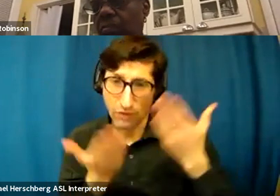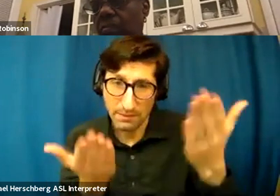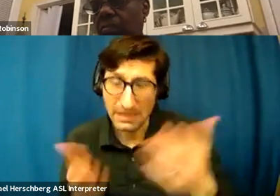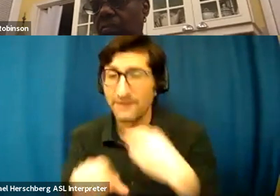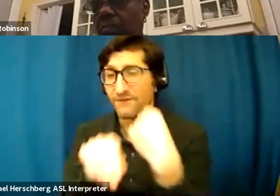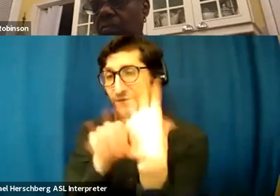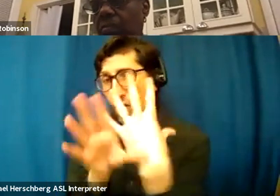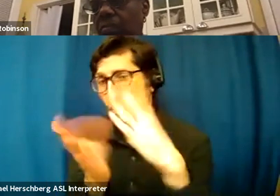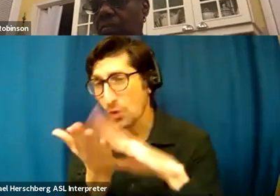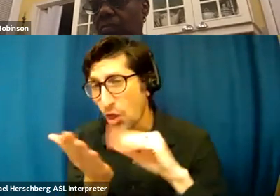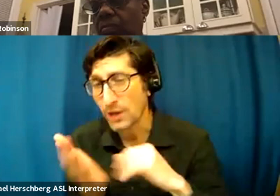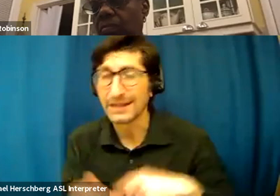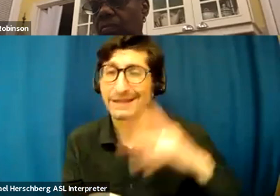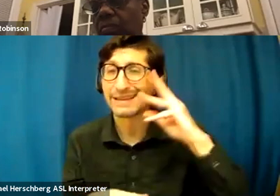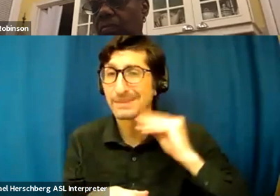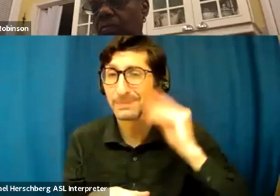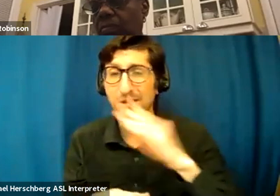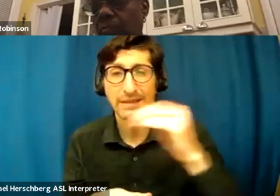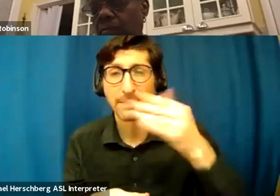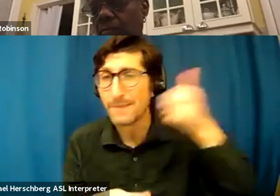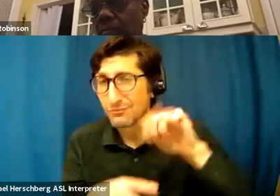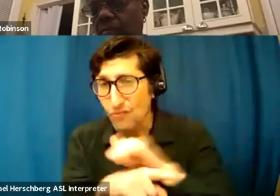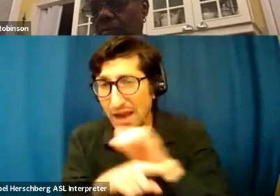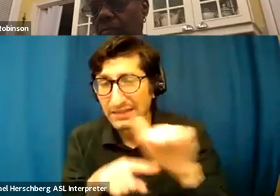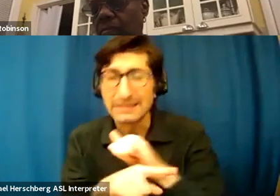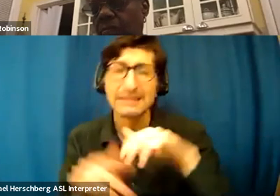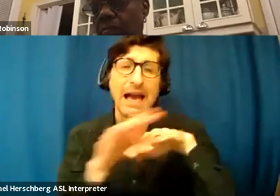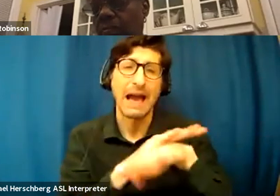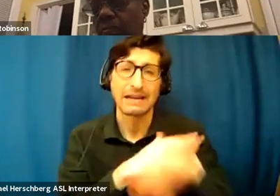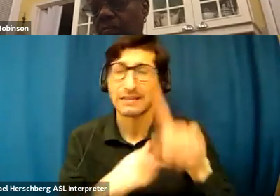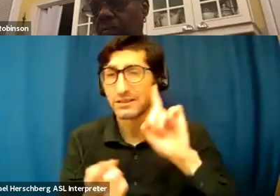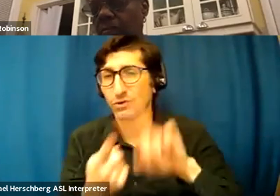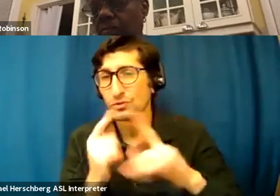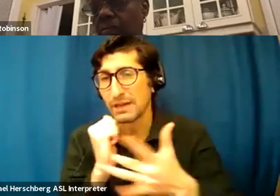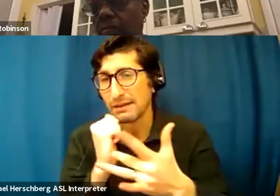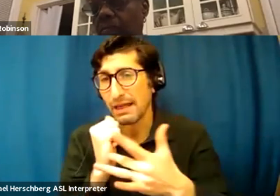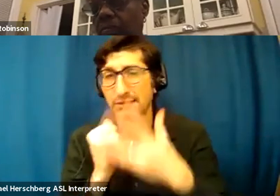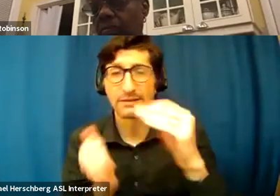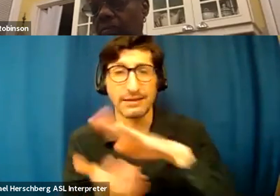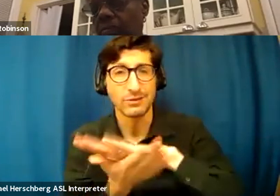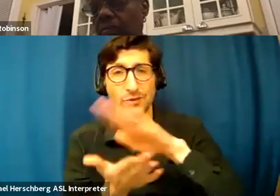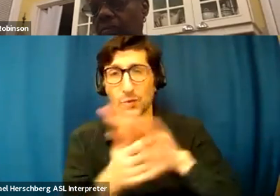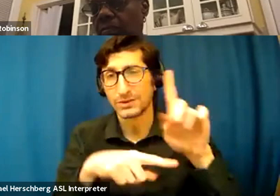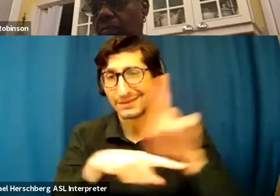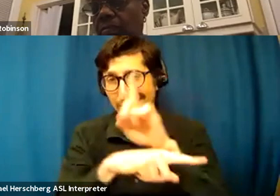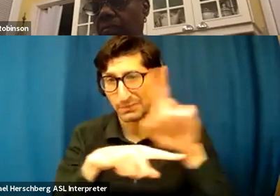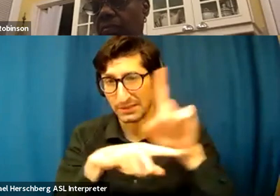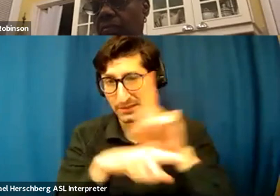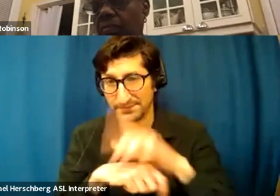virtual learning, experiences and best practices, access to technology, and school discipline.